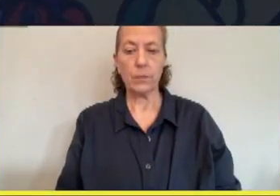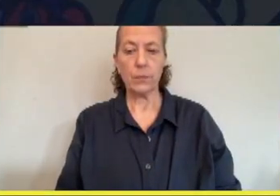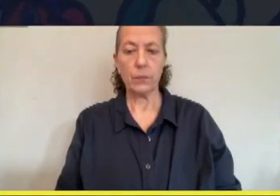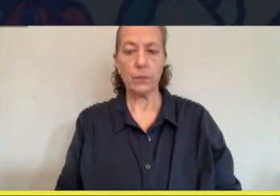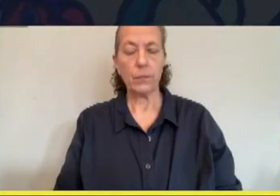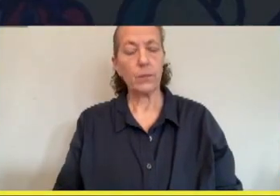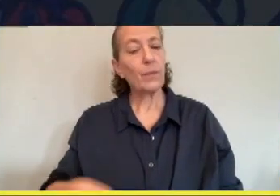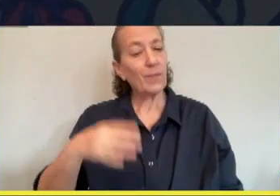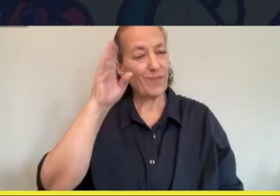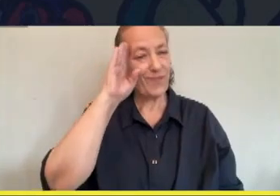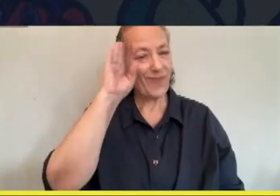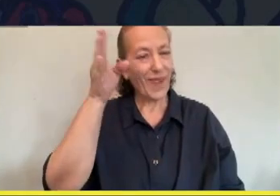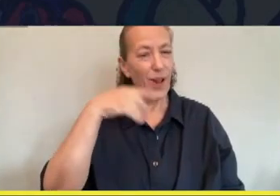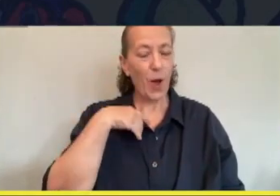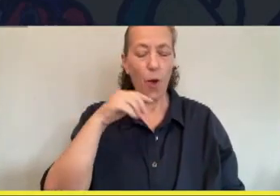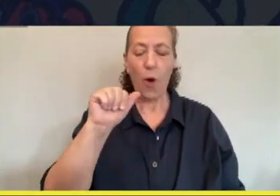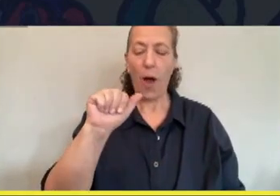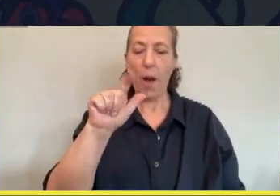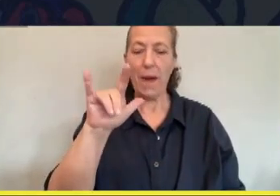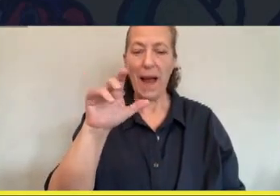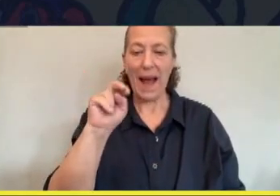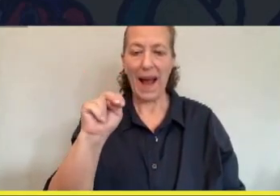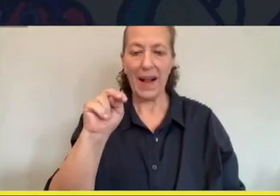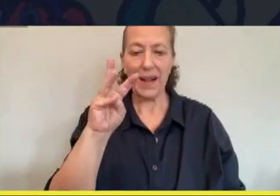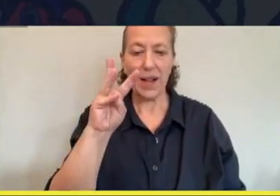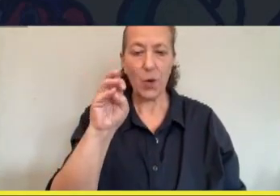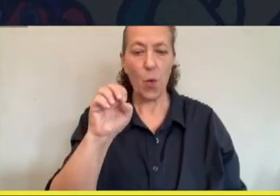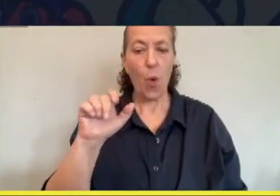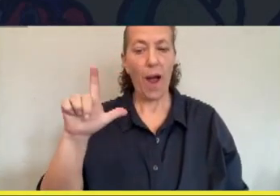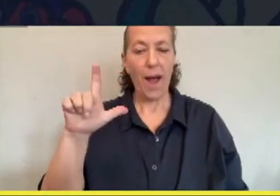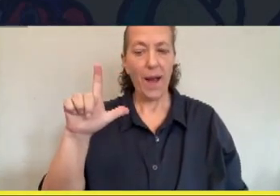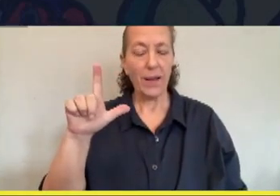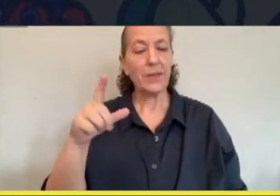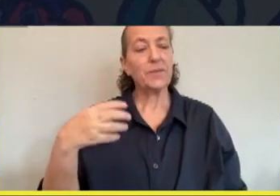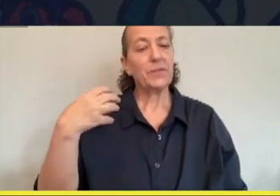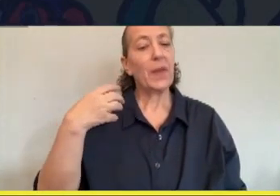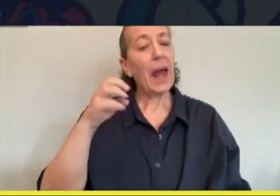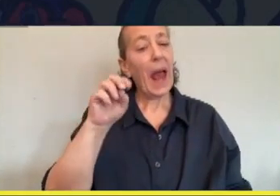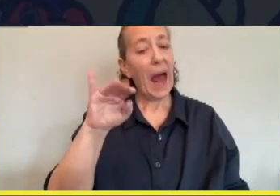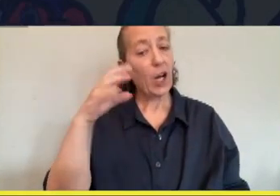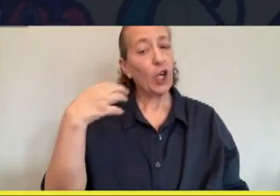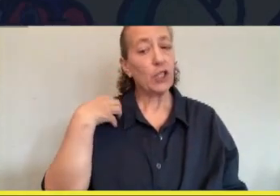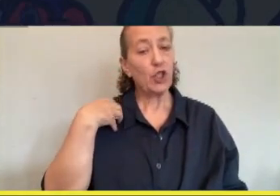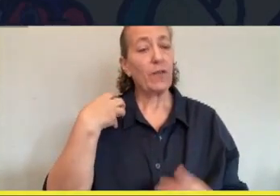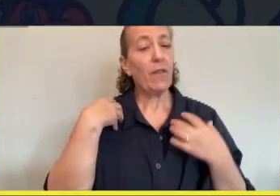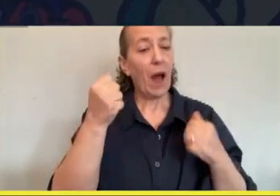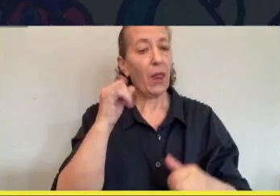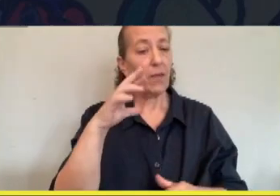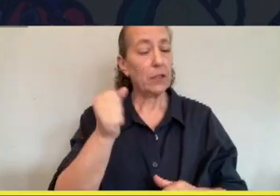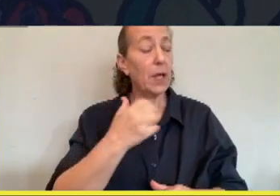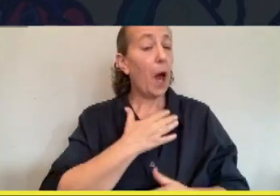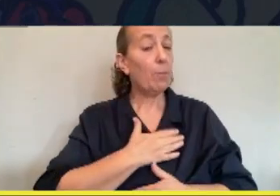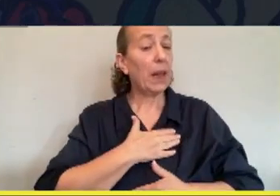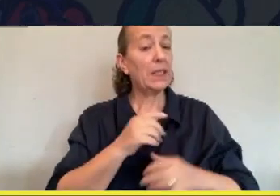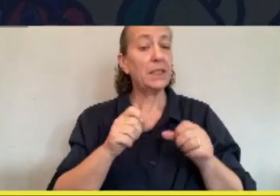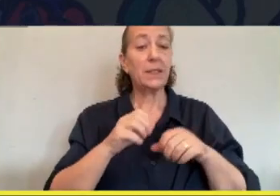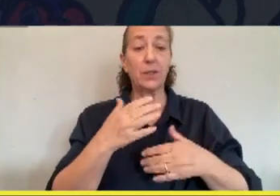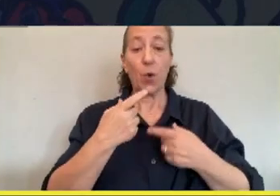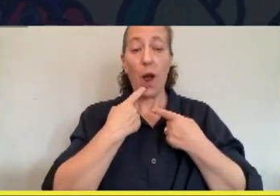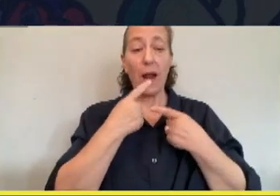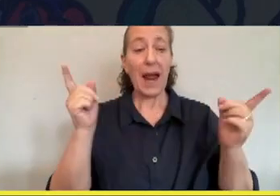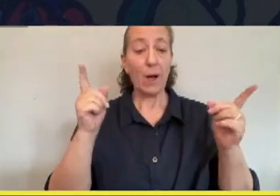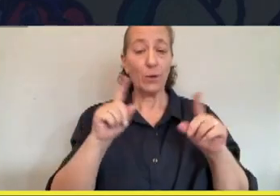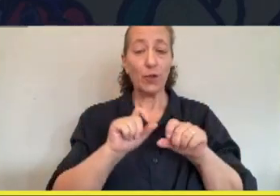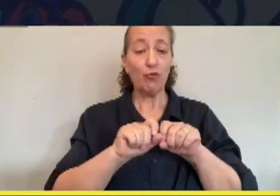Hello, I'm Alan Weil, Editor-in-Chief of Health Affairs. I'm pleased to announce the release of our October 2022 issue, which occurred